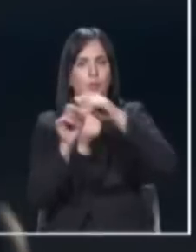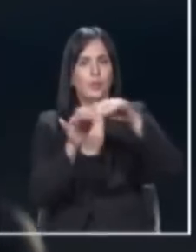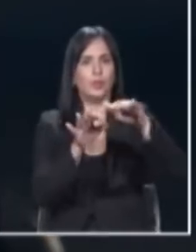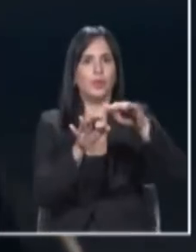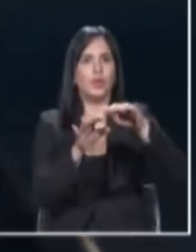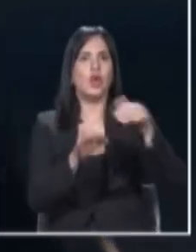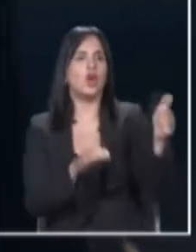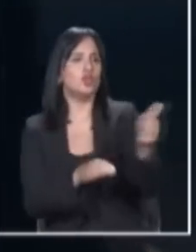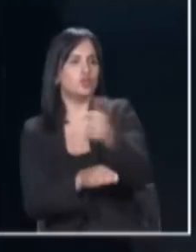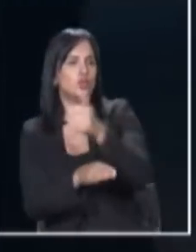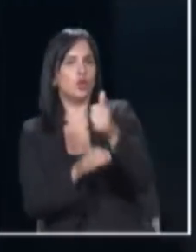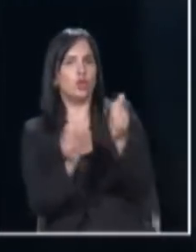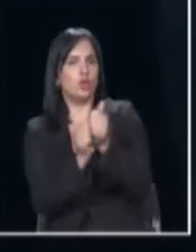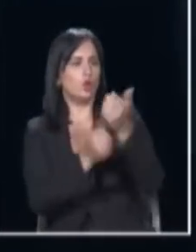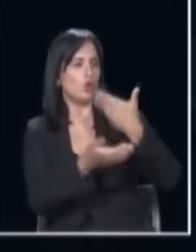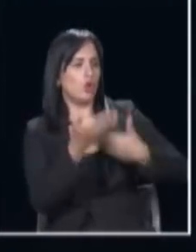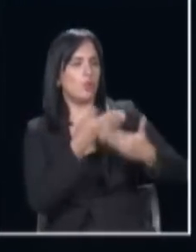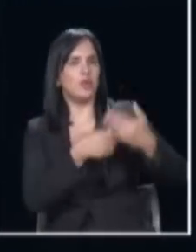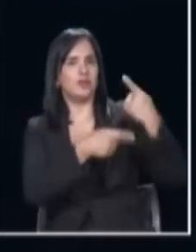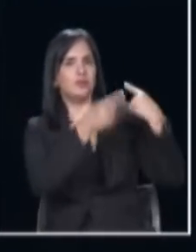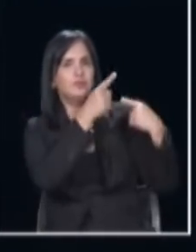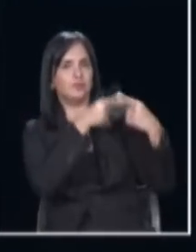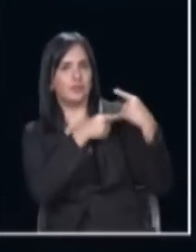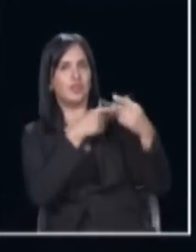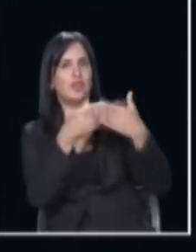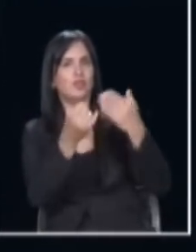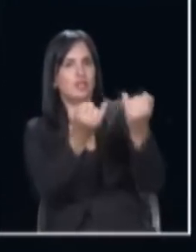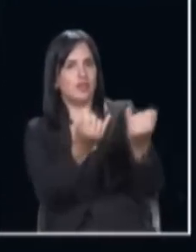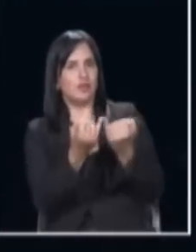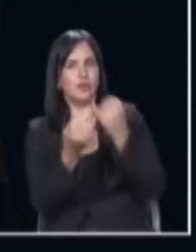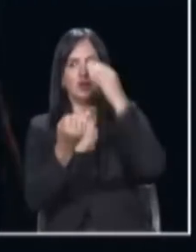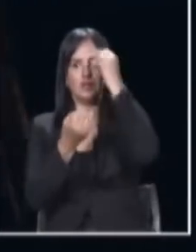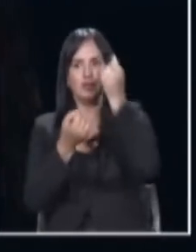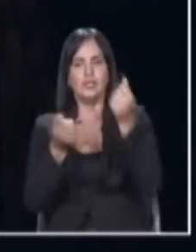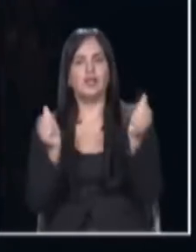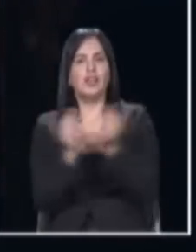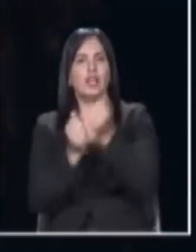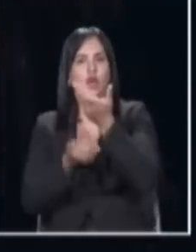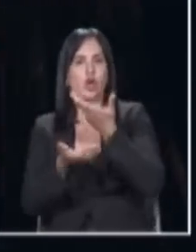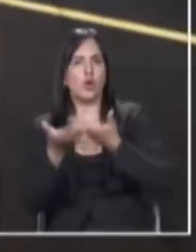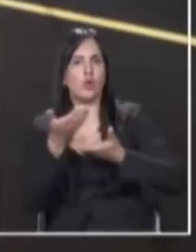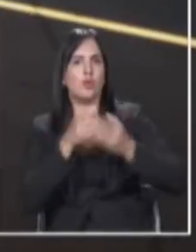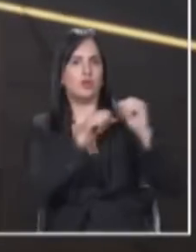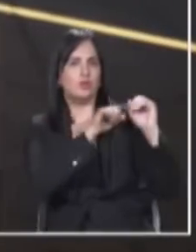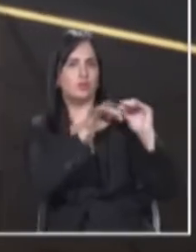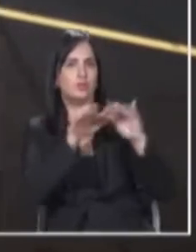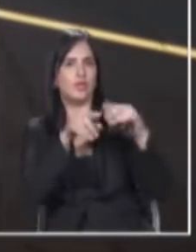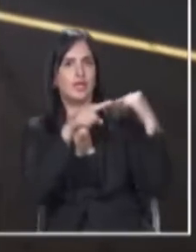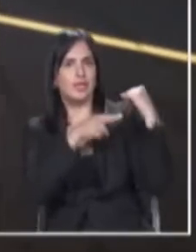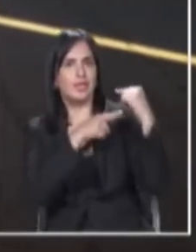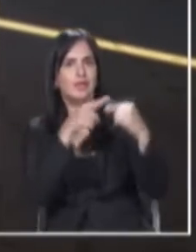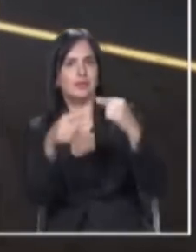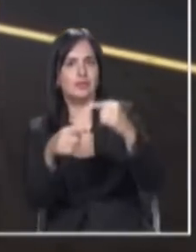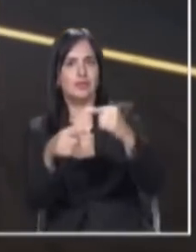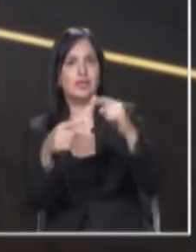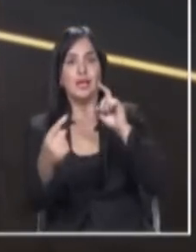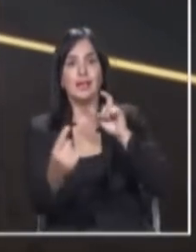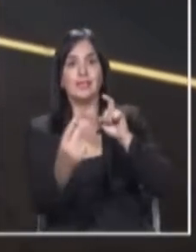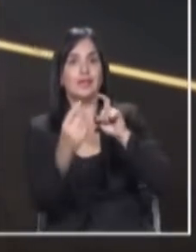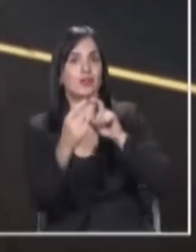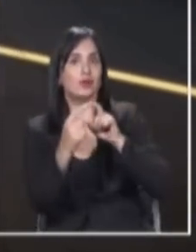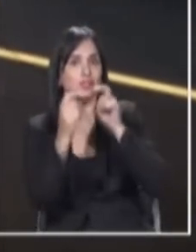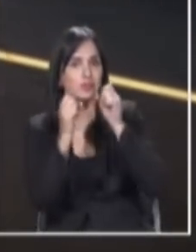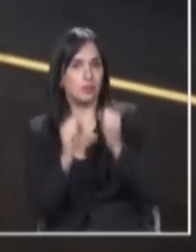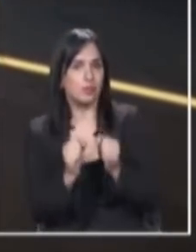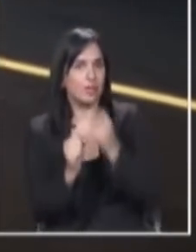that information and ideas can be shared and passed down through generations this connection can be seen in the similarities between cultures and technologies